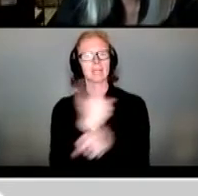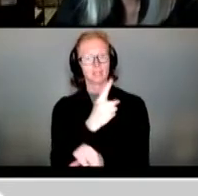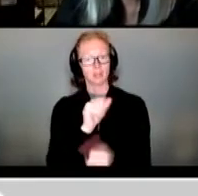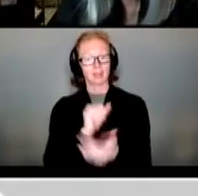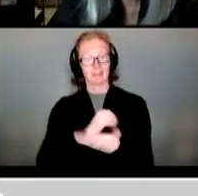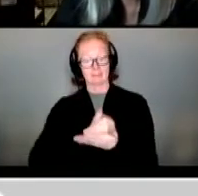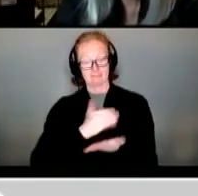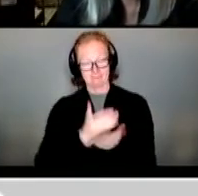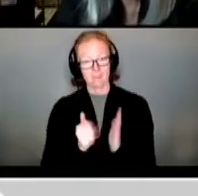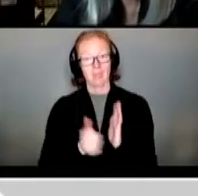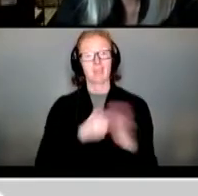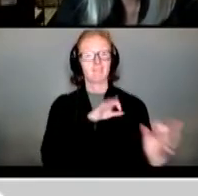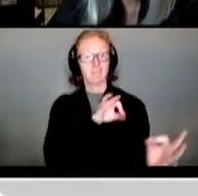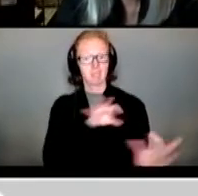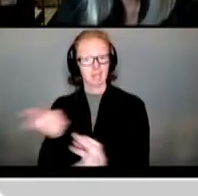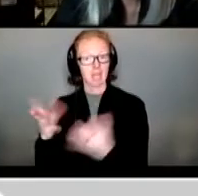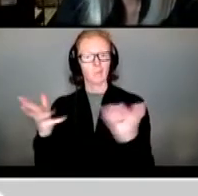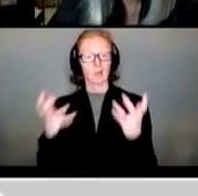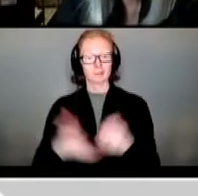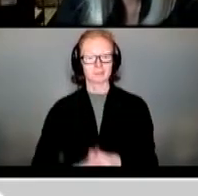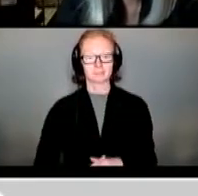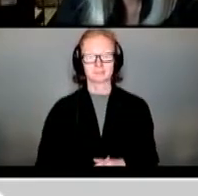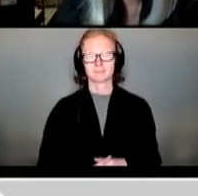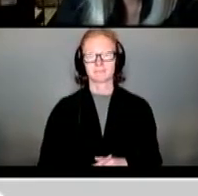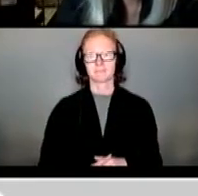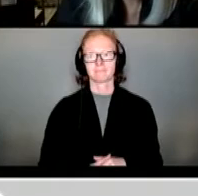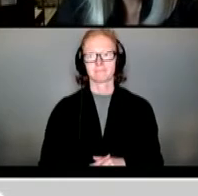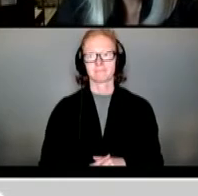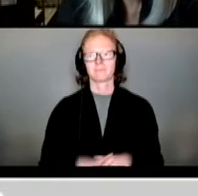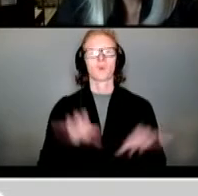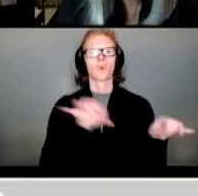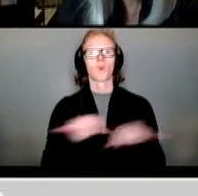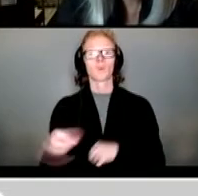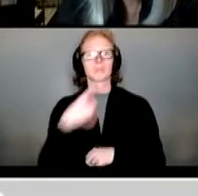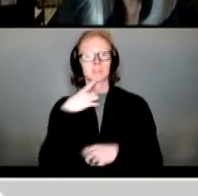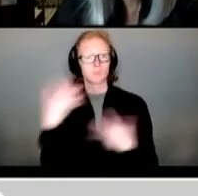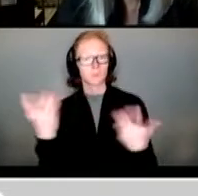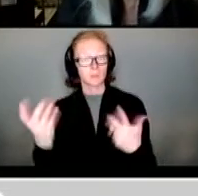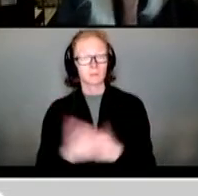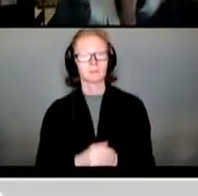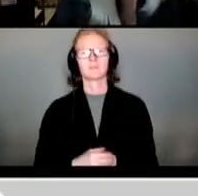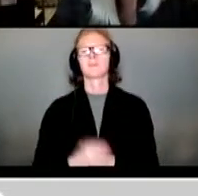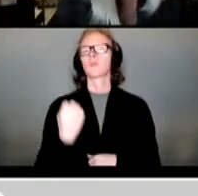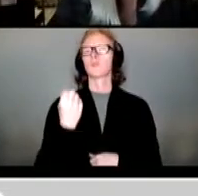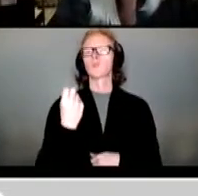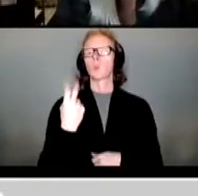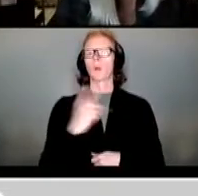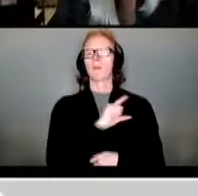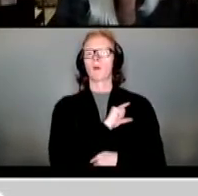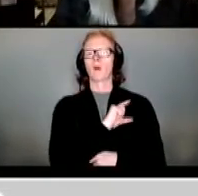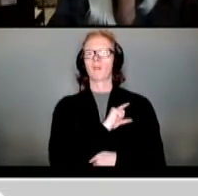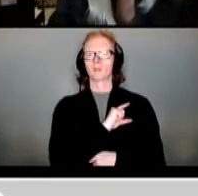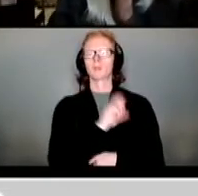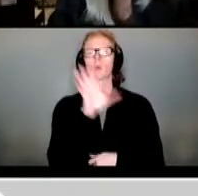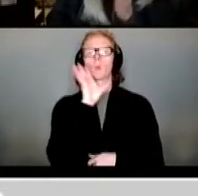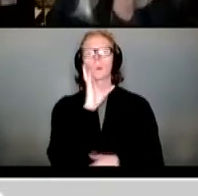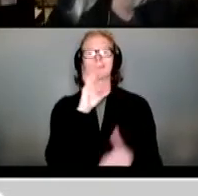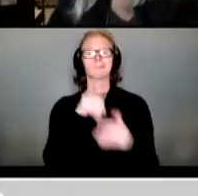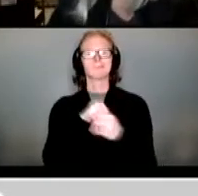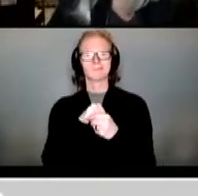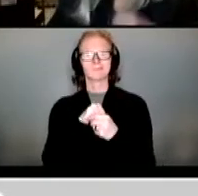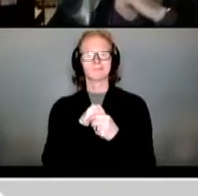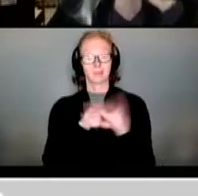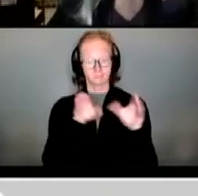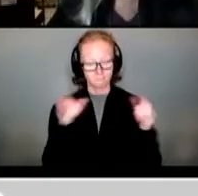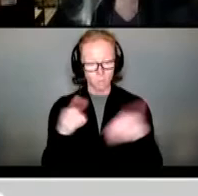your initial feedback and questions on them. It also says last week, 12 officers were selected to staff PPB's Focus